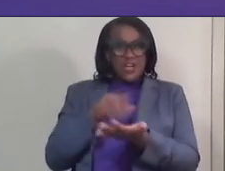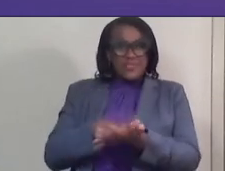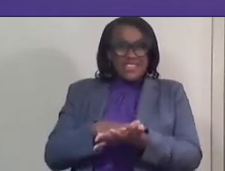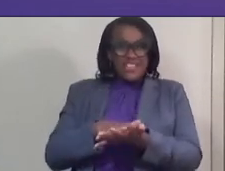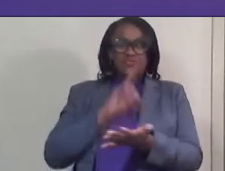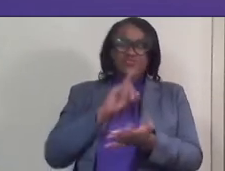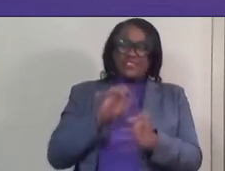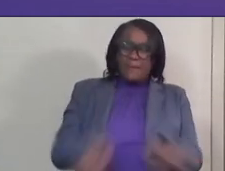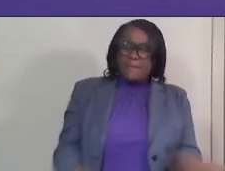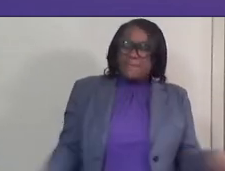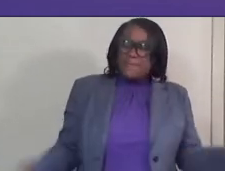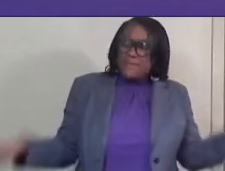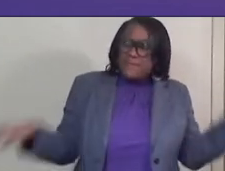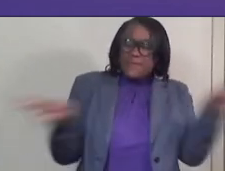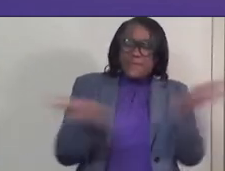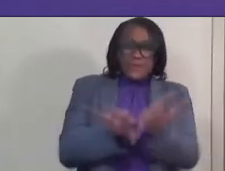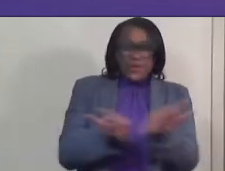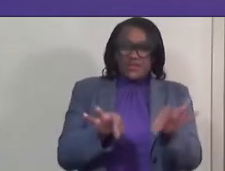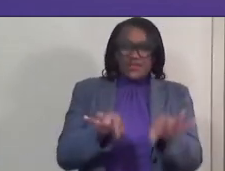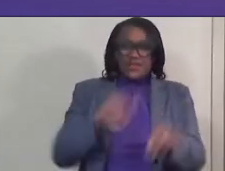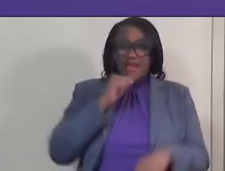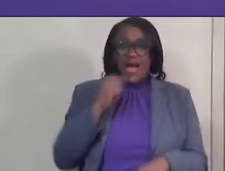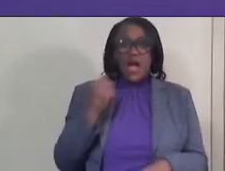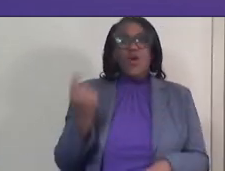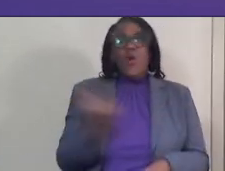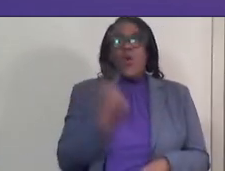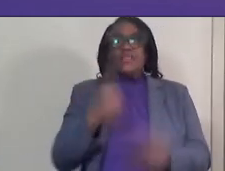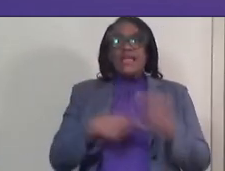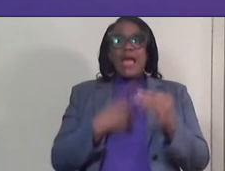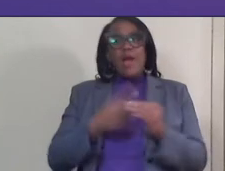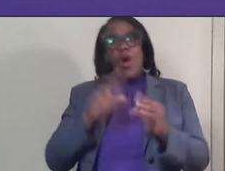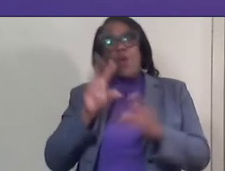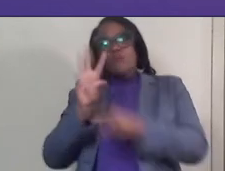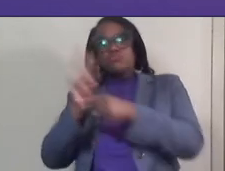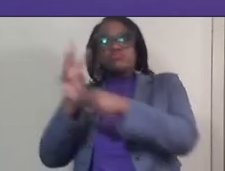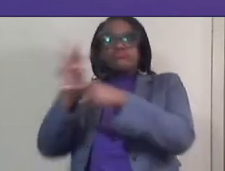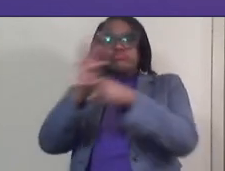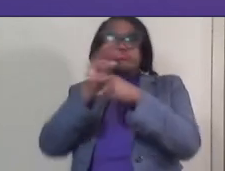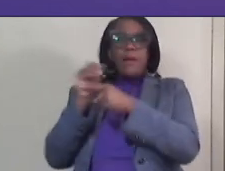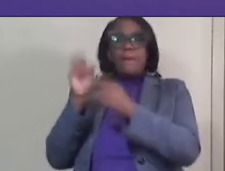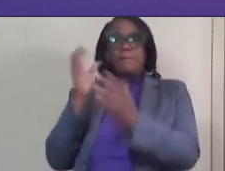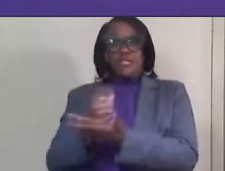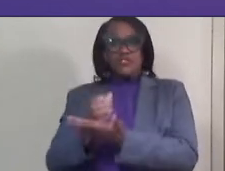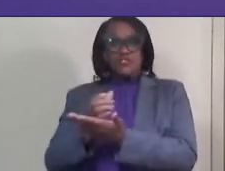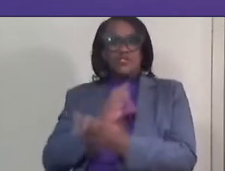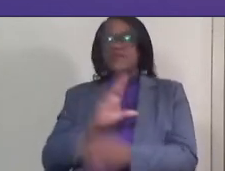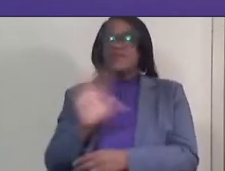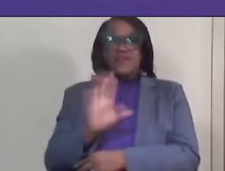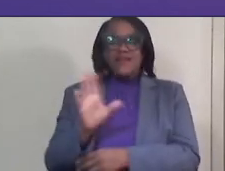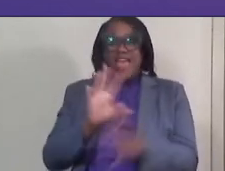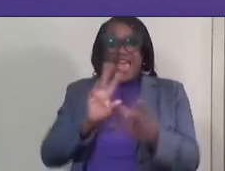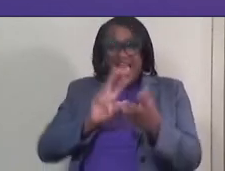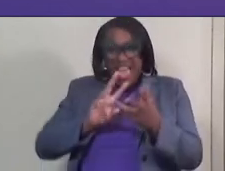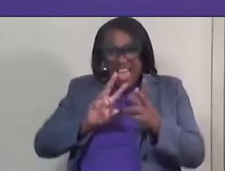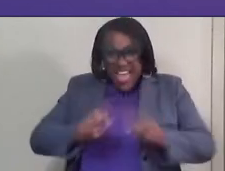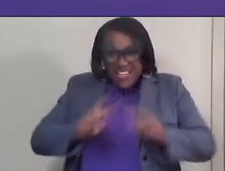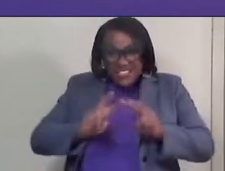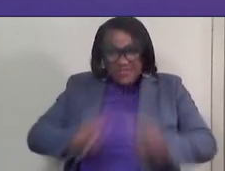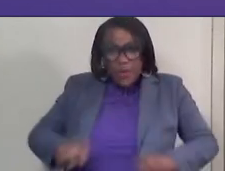not necessarily about taking hundreds of pictures, but taking the time to explore the stories that are in each